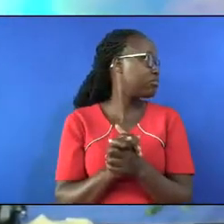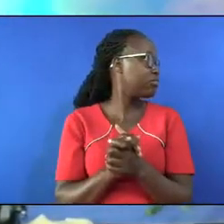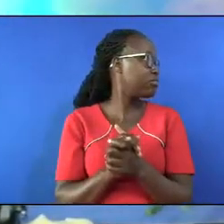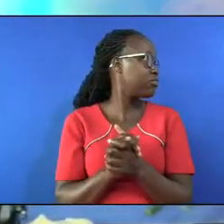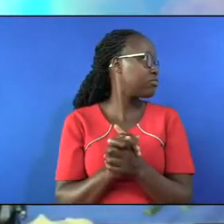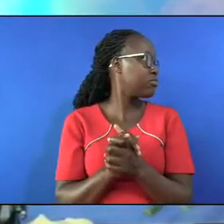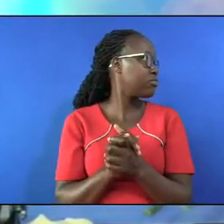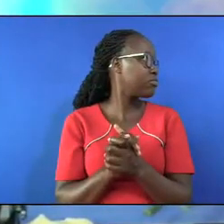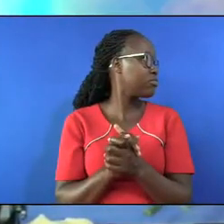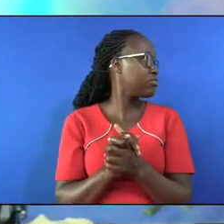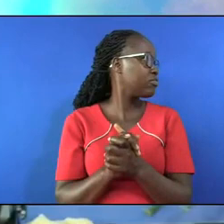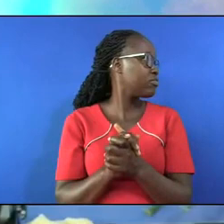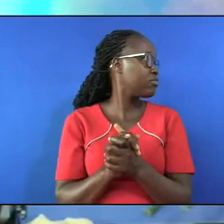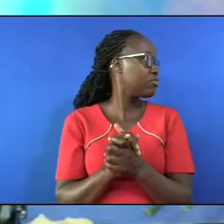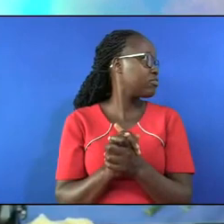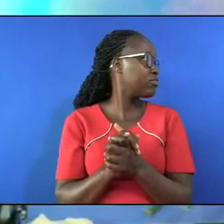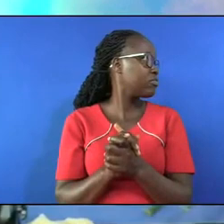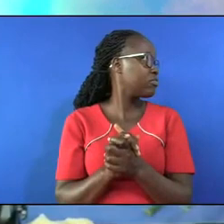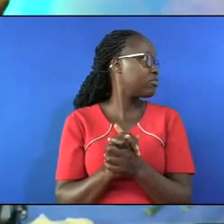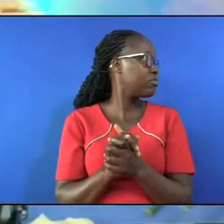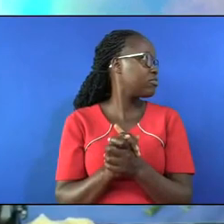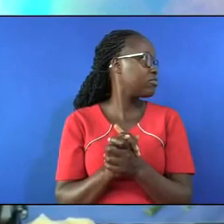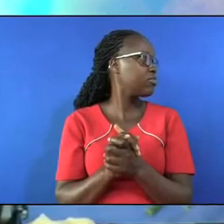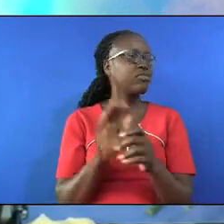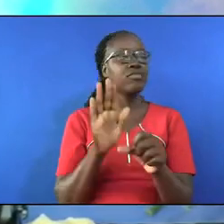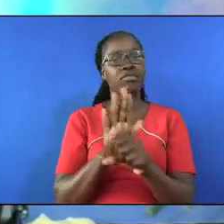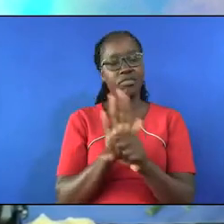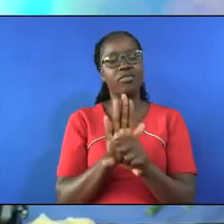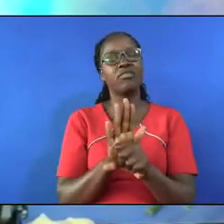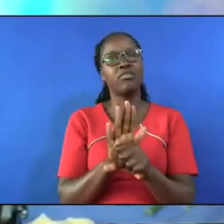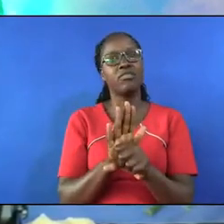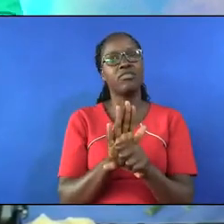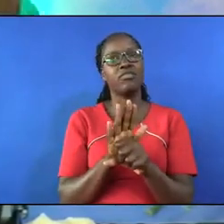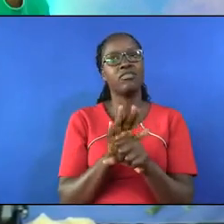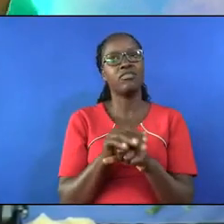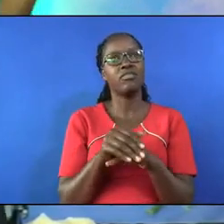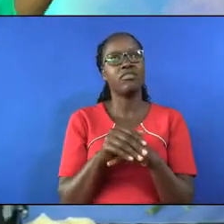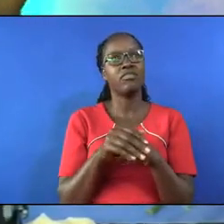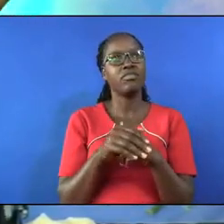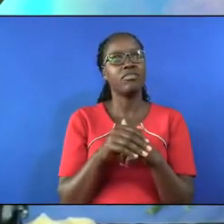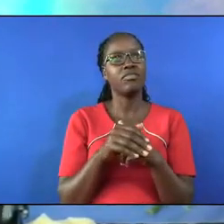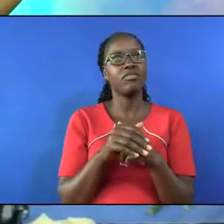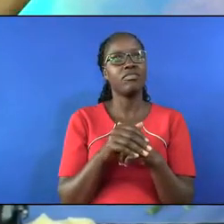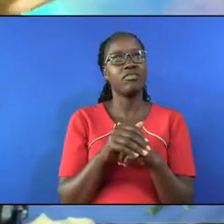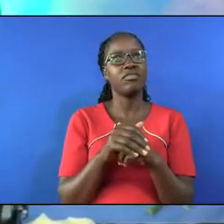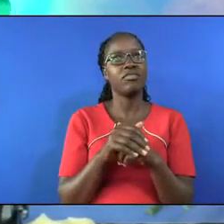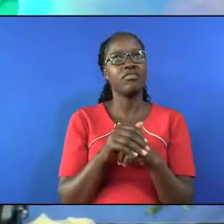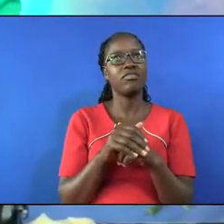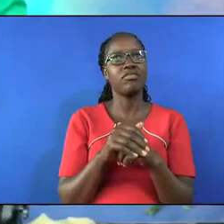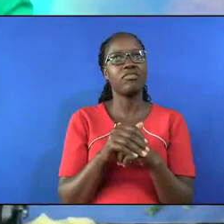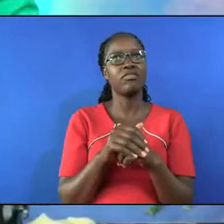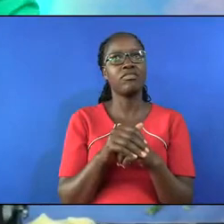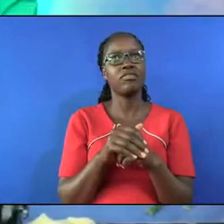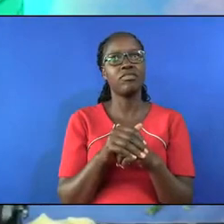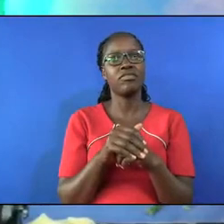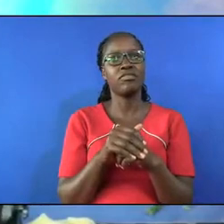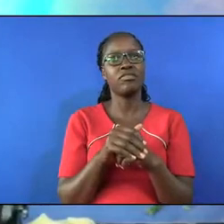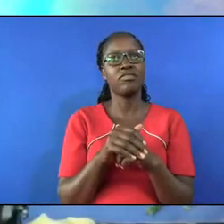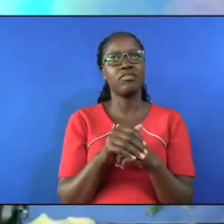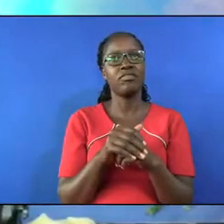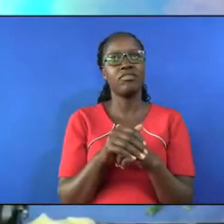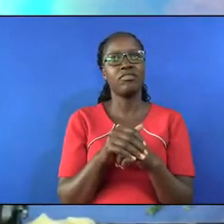I'm closing at this point. There's so much I wanted to say, which I will not, because concentration span of the children is